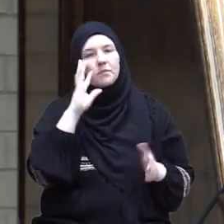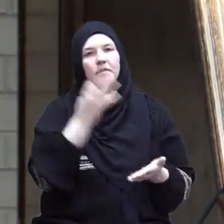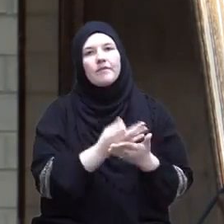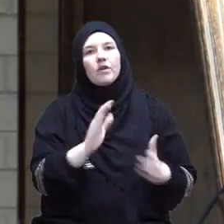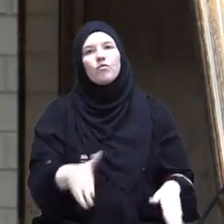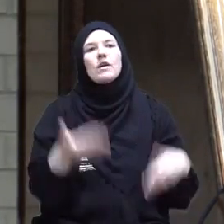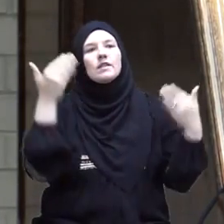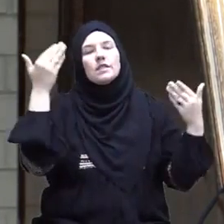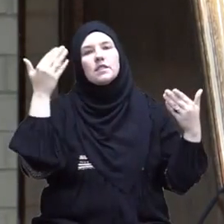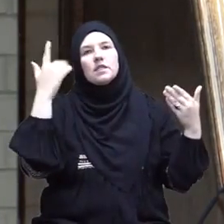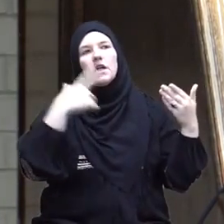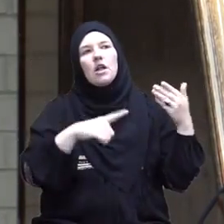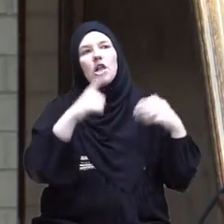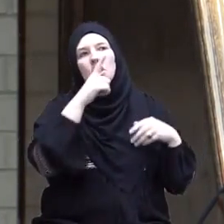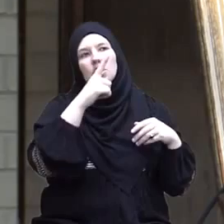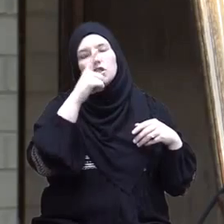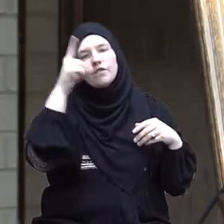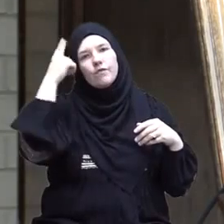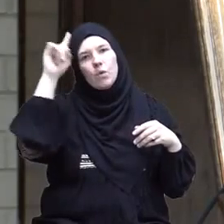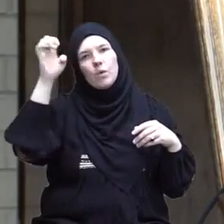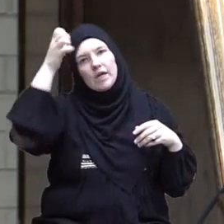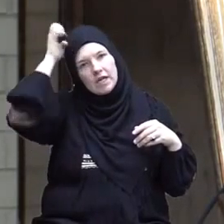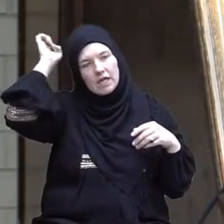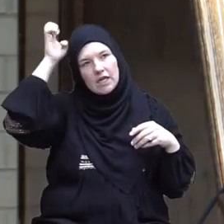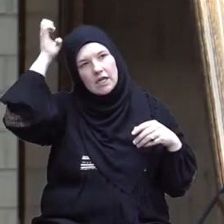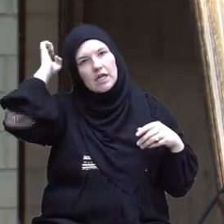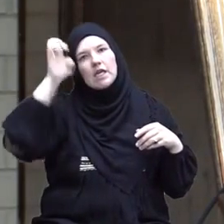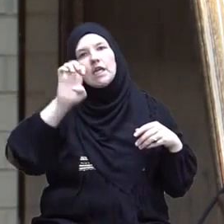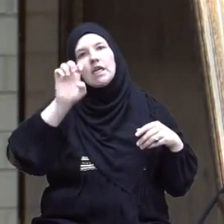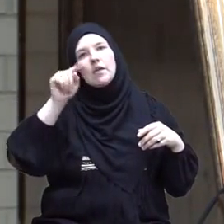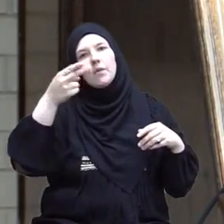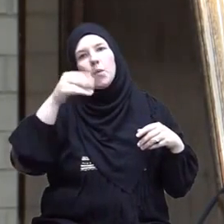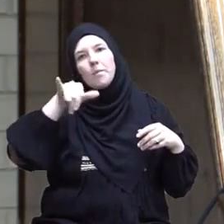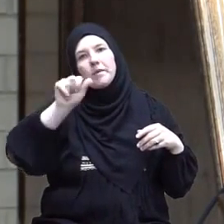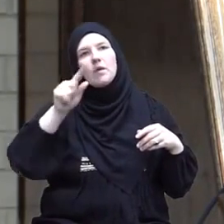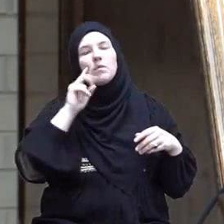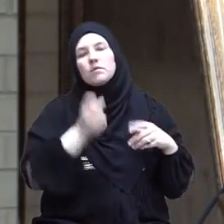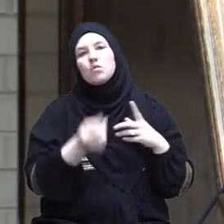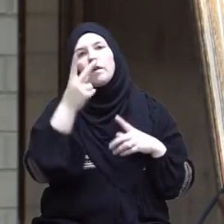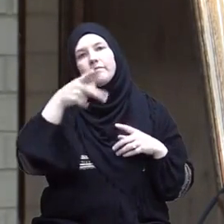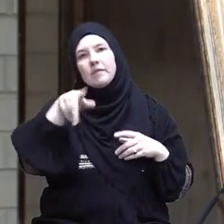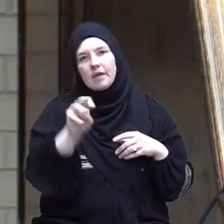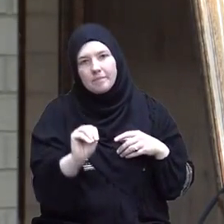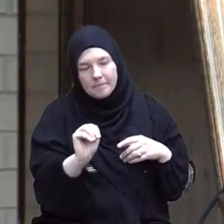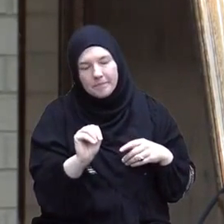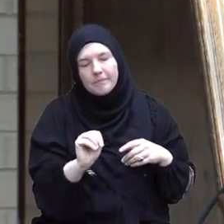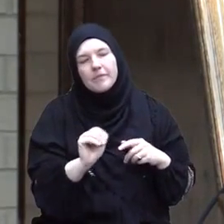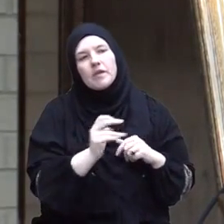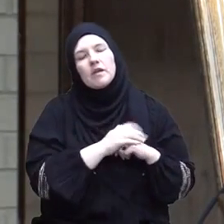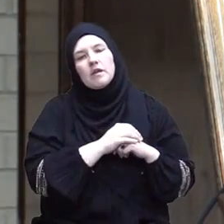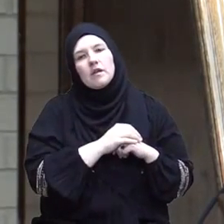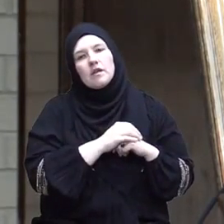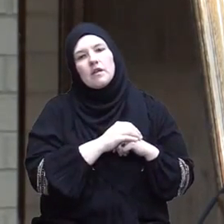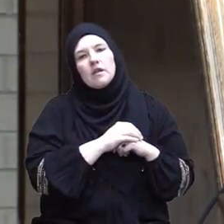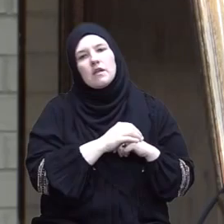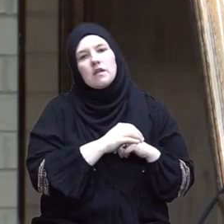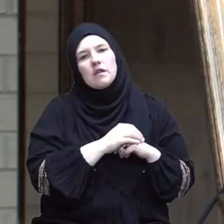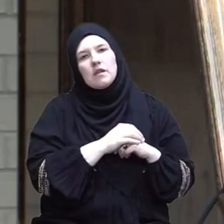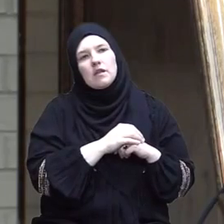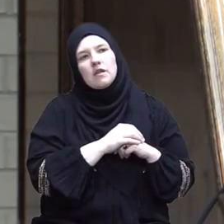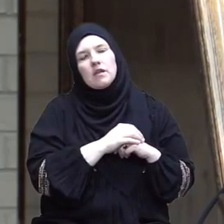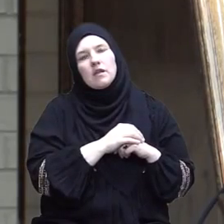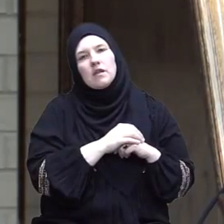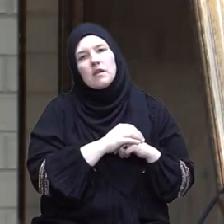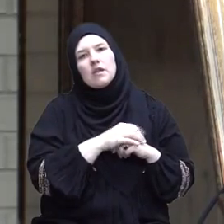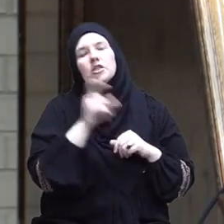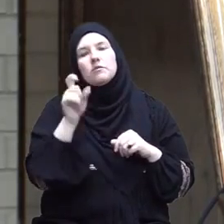fundraising luncheon for Ethiopia. This will be at 12 p.m. and the function itself will